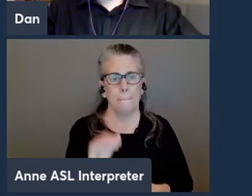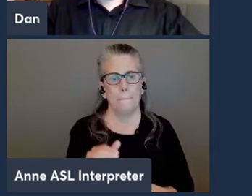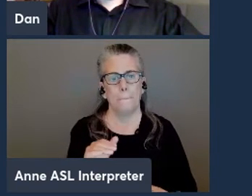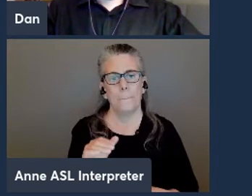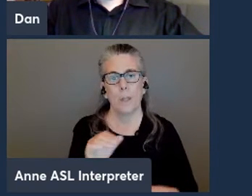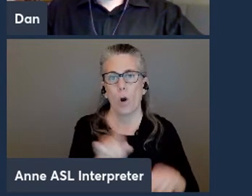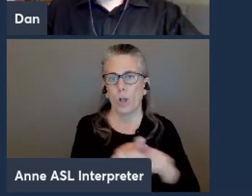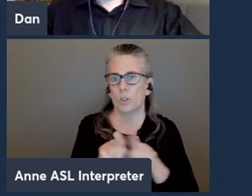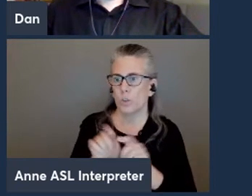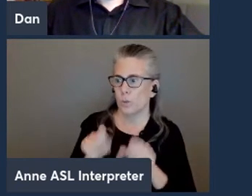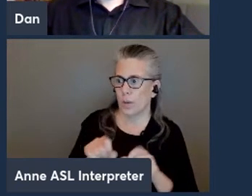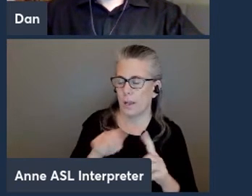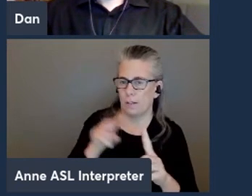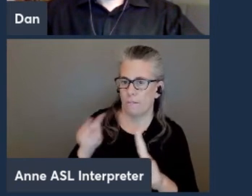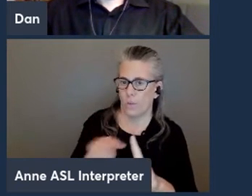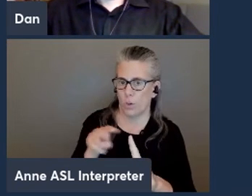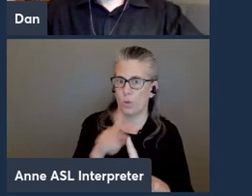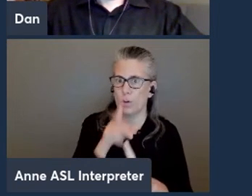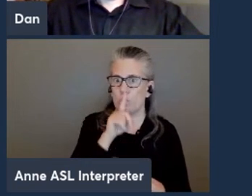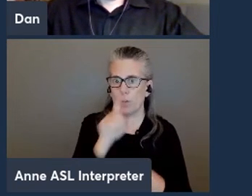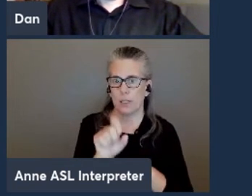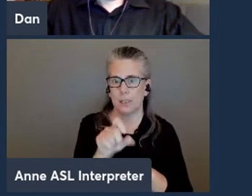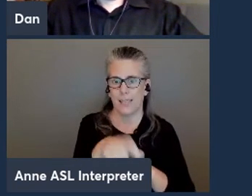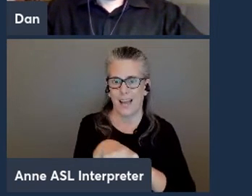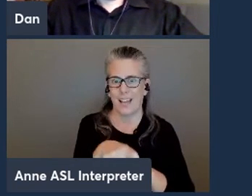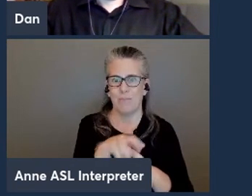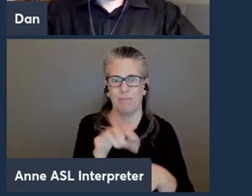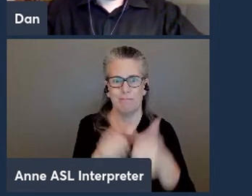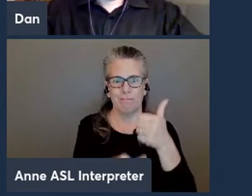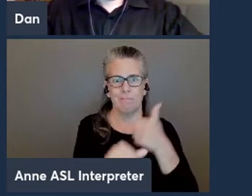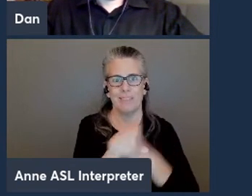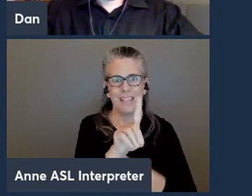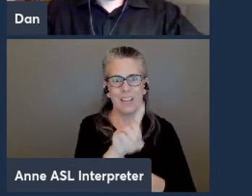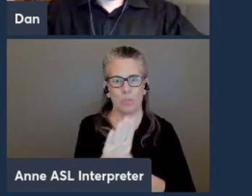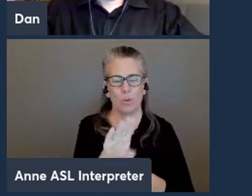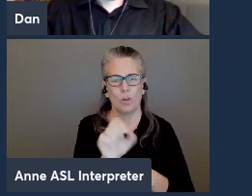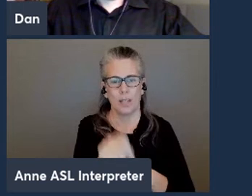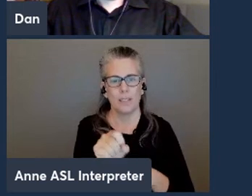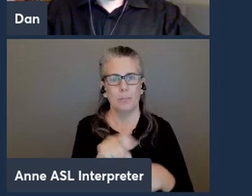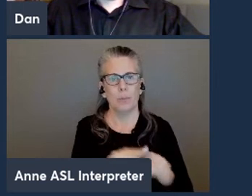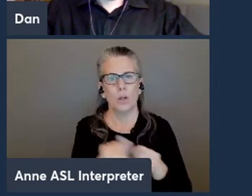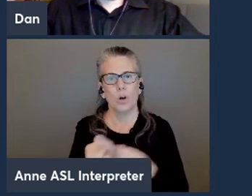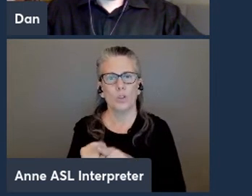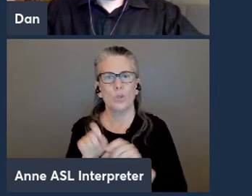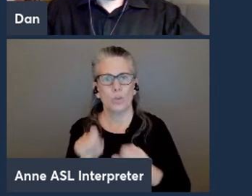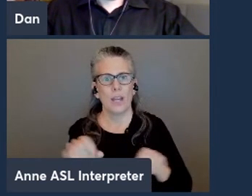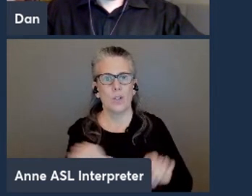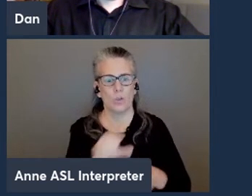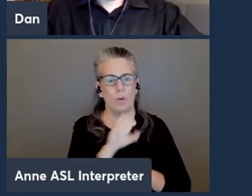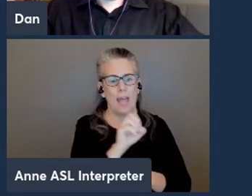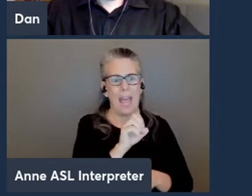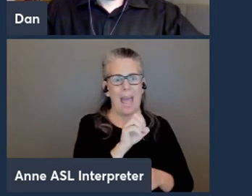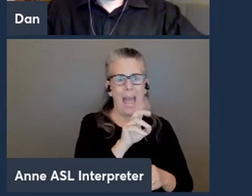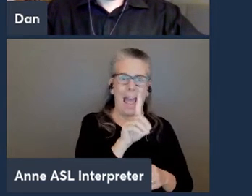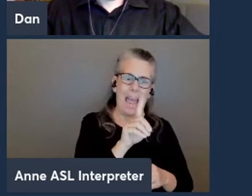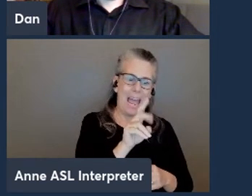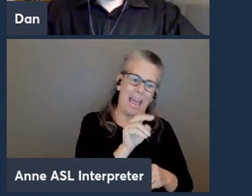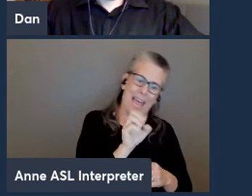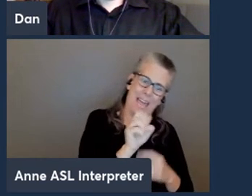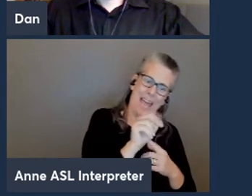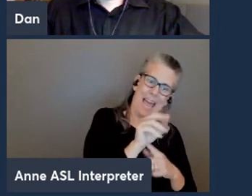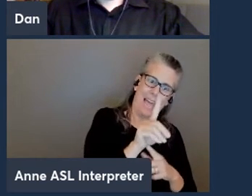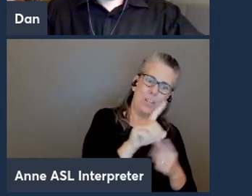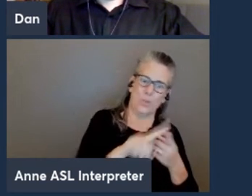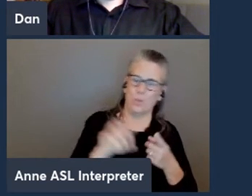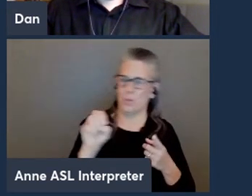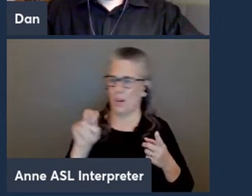time, right? Like on a wonderful dashboard, but as Varsha mentioned before, you can do this end-to-end testing. It's you literally can observe